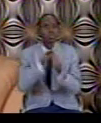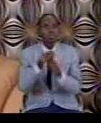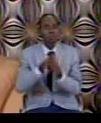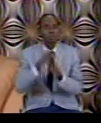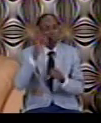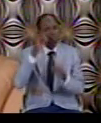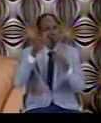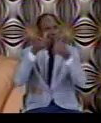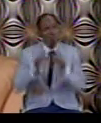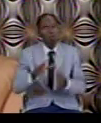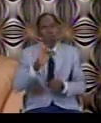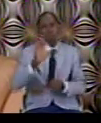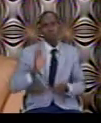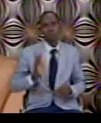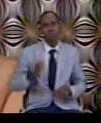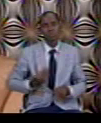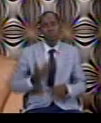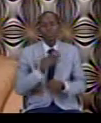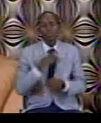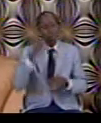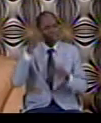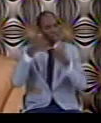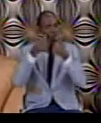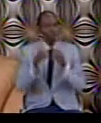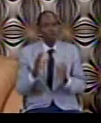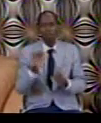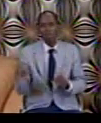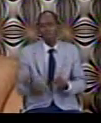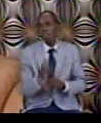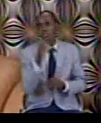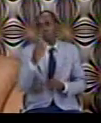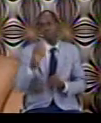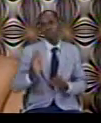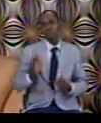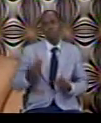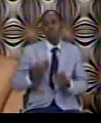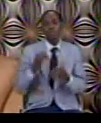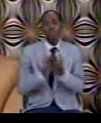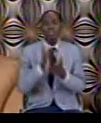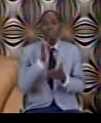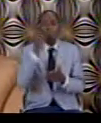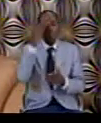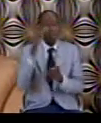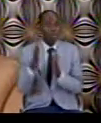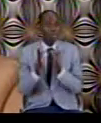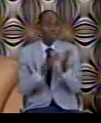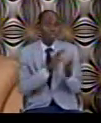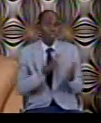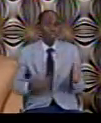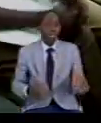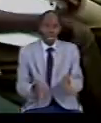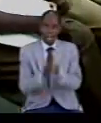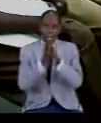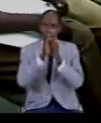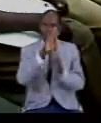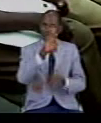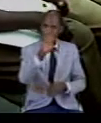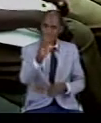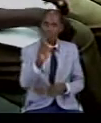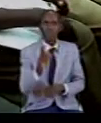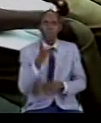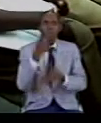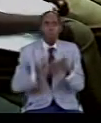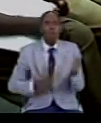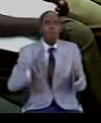for the loss of any man's soul. That's why Jesus Christ asked the question and said, for what shall it profit